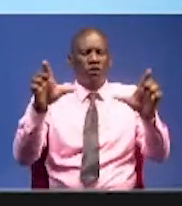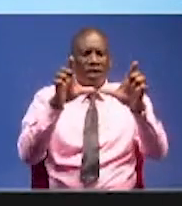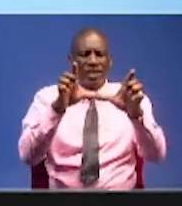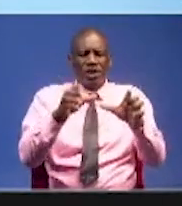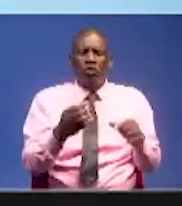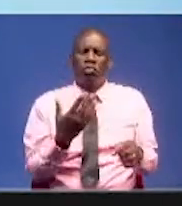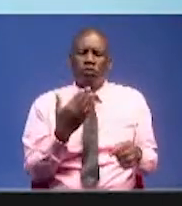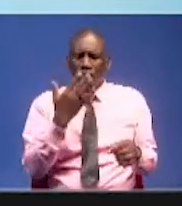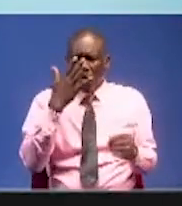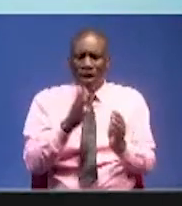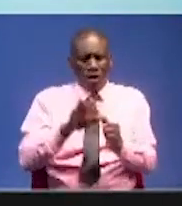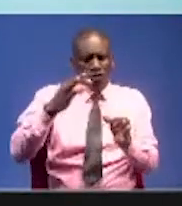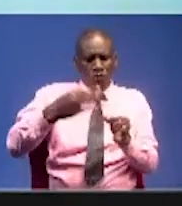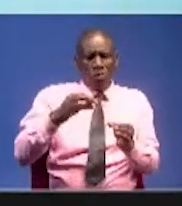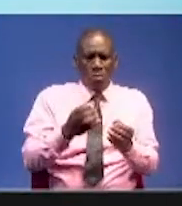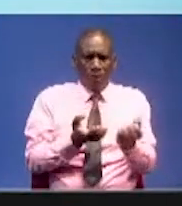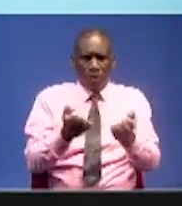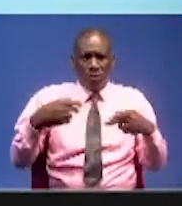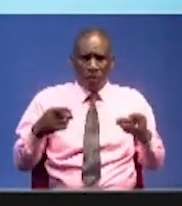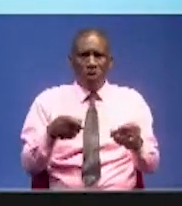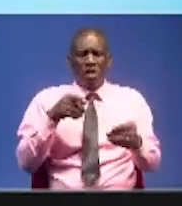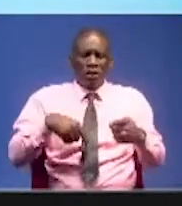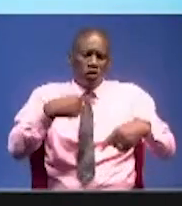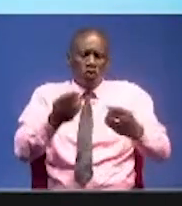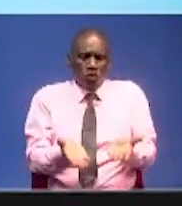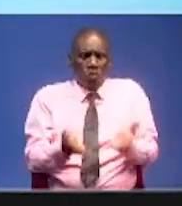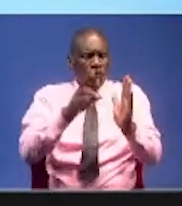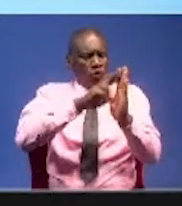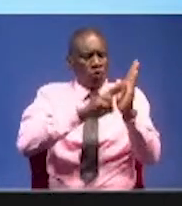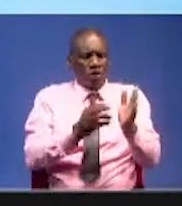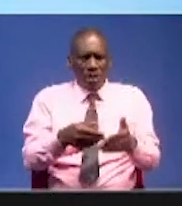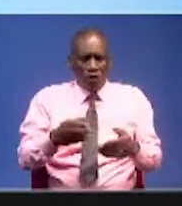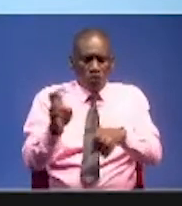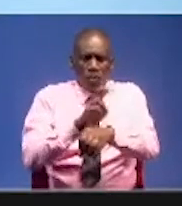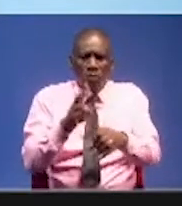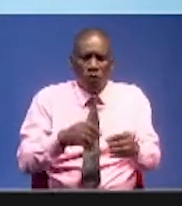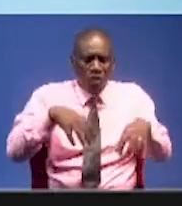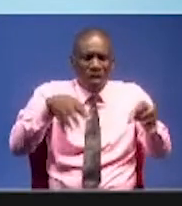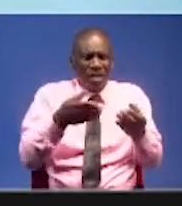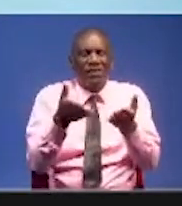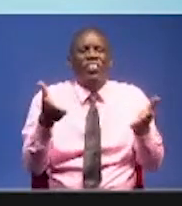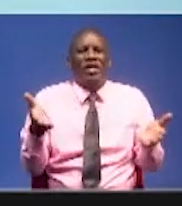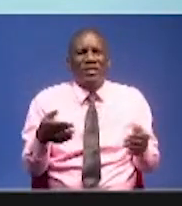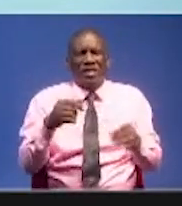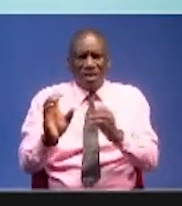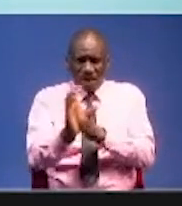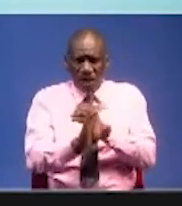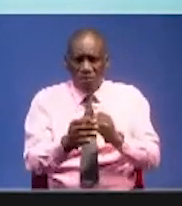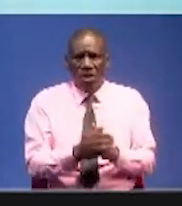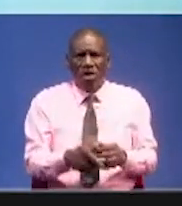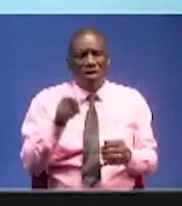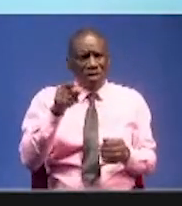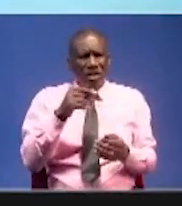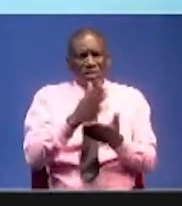crop dealers. Now, this move is part of the ongoing efforts to enhance regulation and oversight of agricultural products in the country. Now, these are